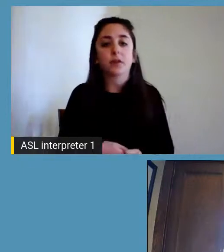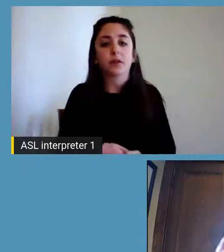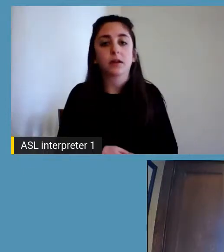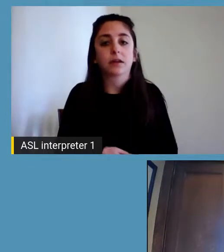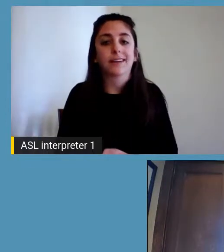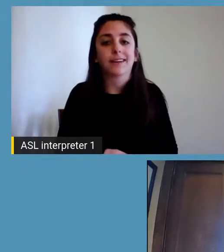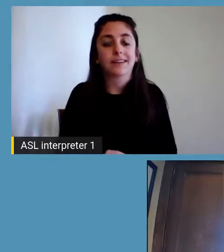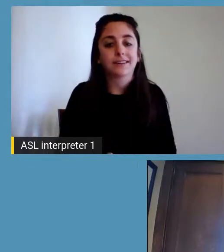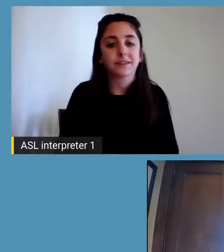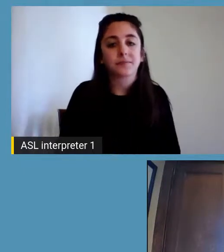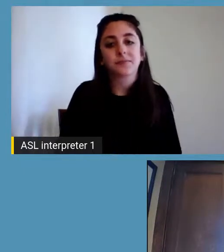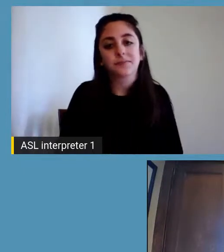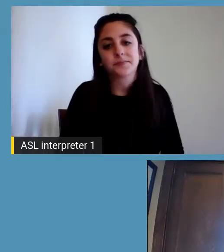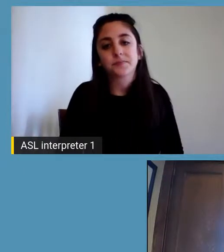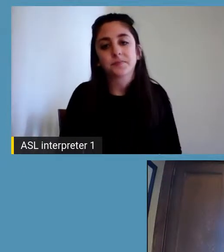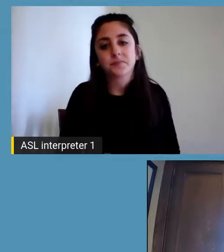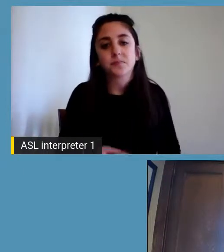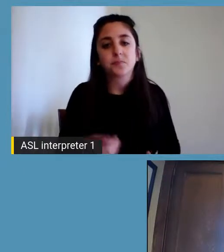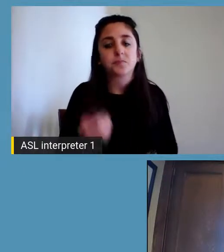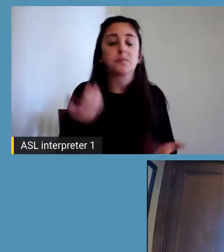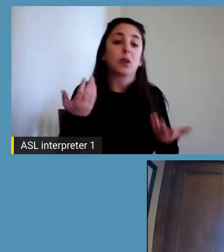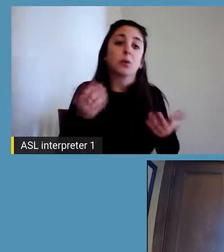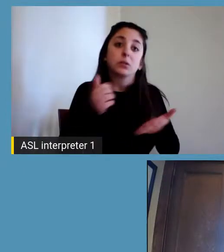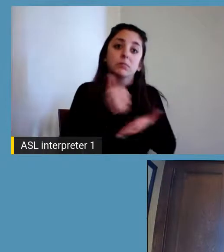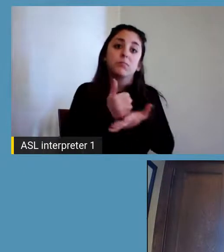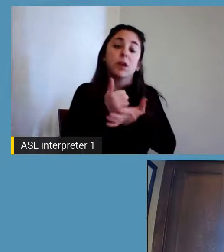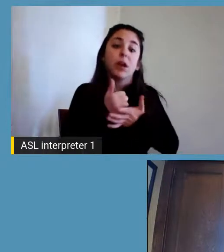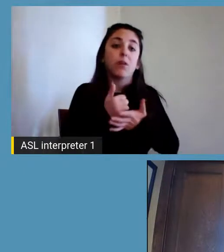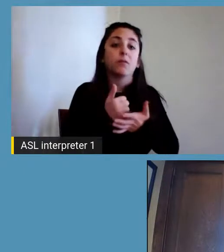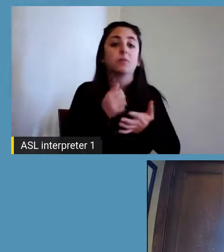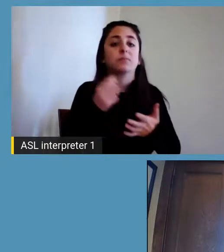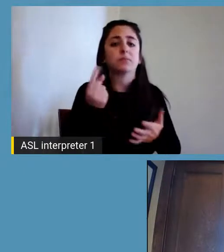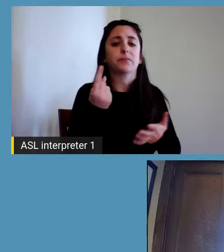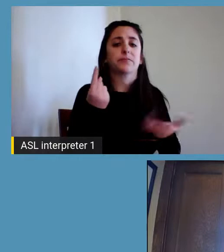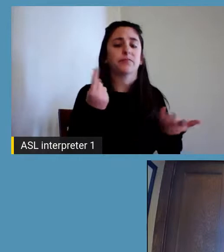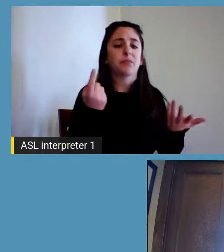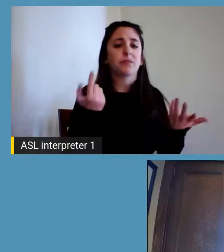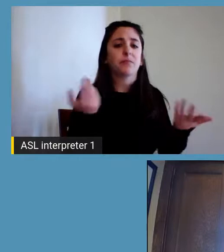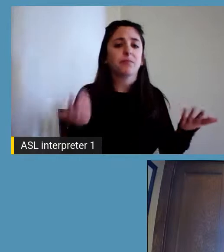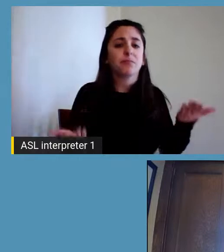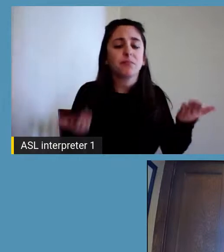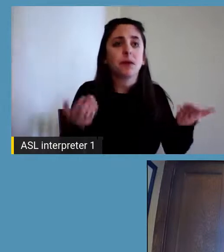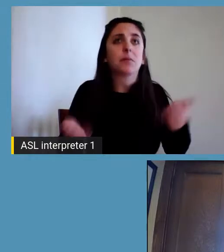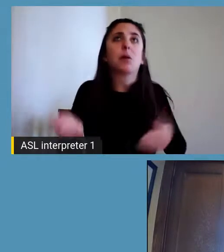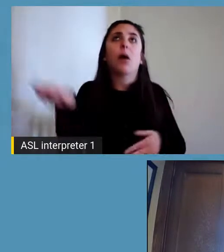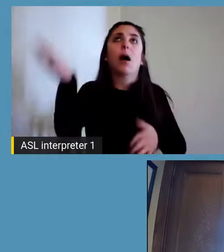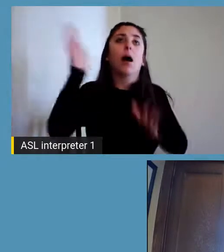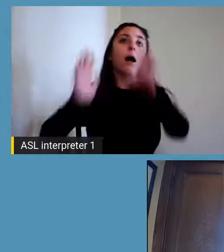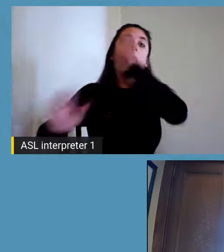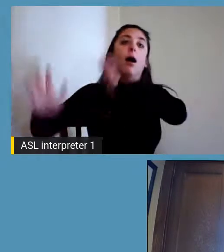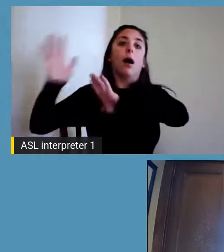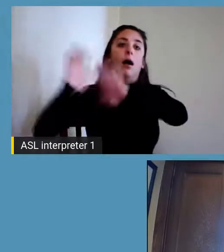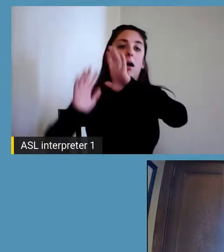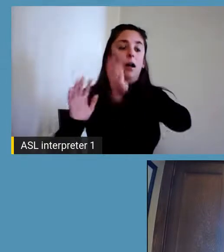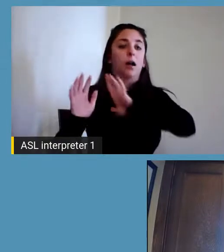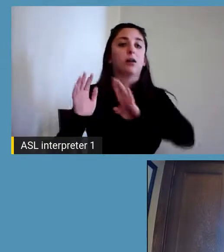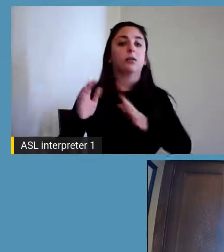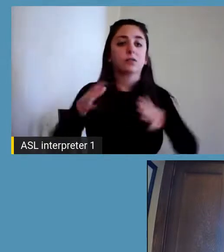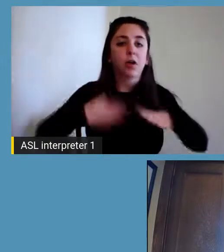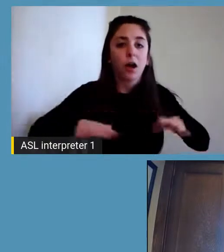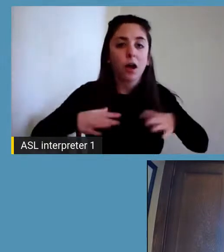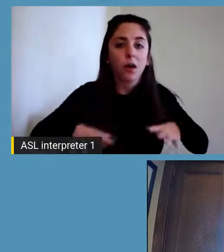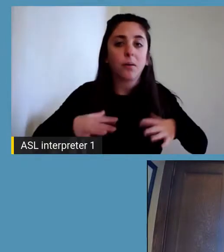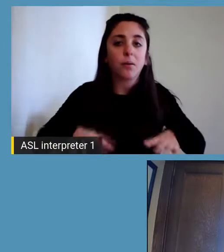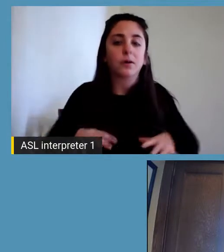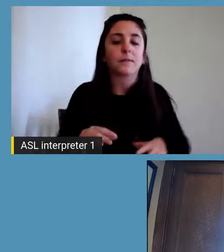in it, say, or something like that, which would be very helpful for something that would be, a medieval garment, say, something like that. And that's